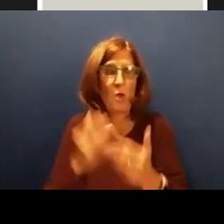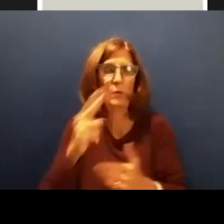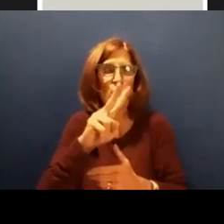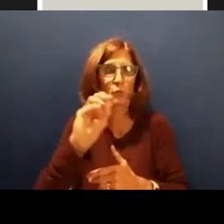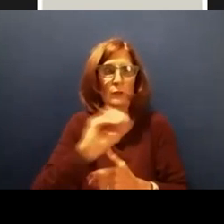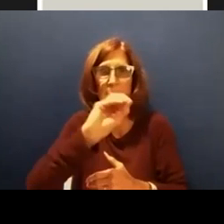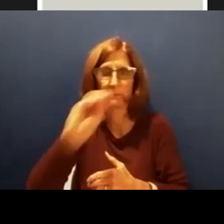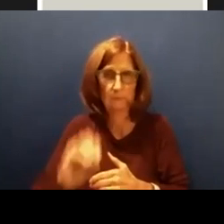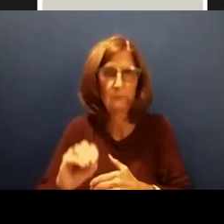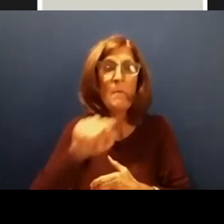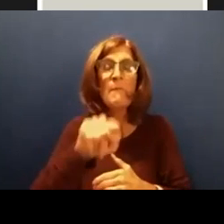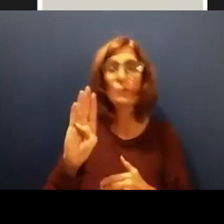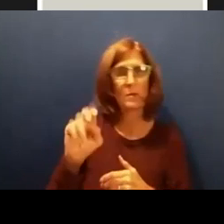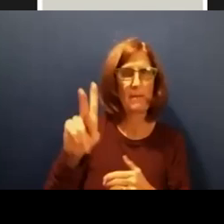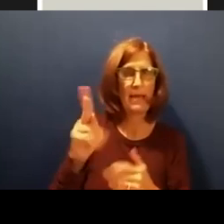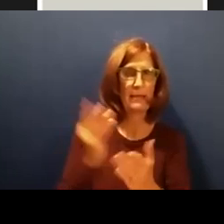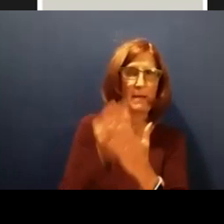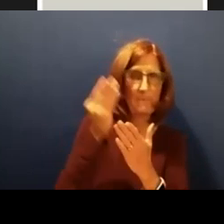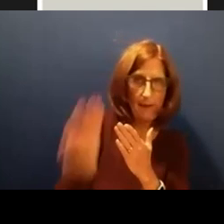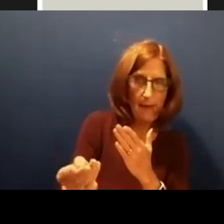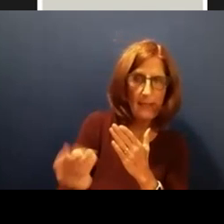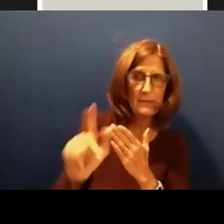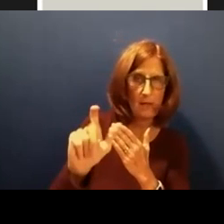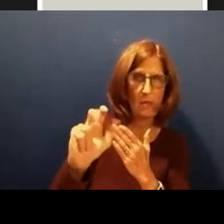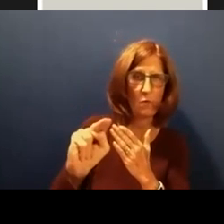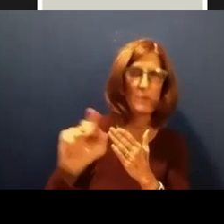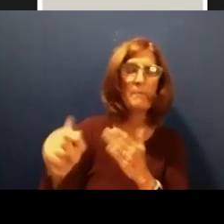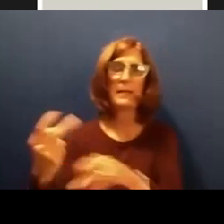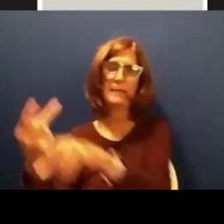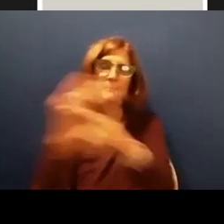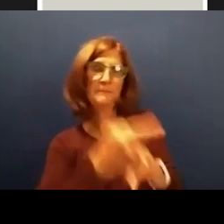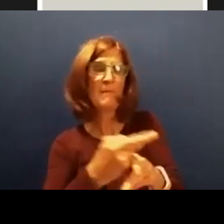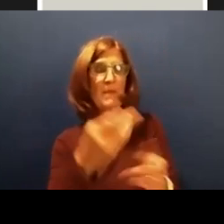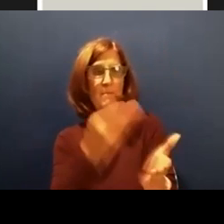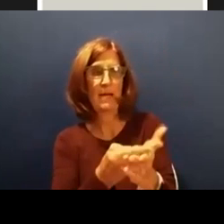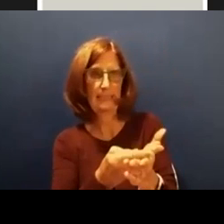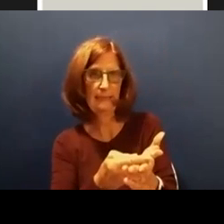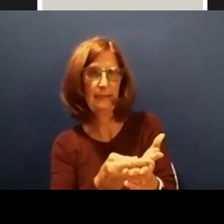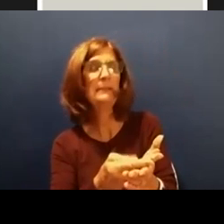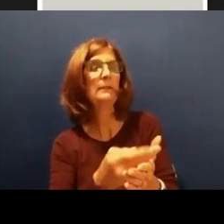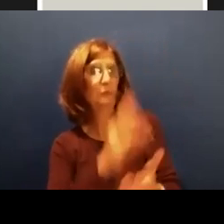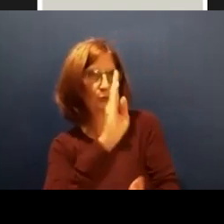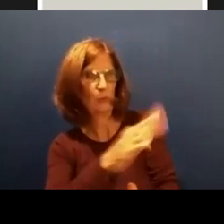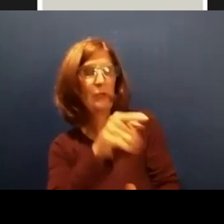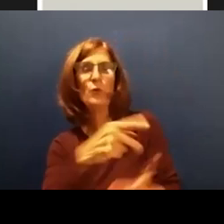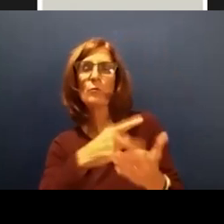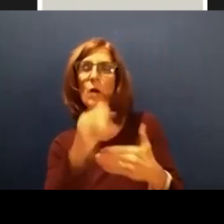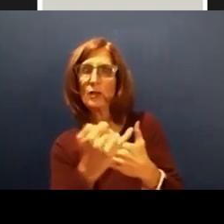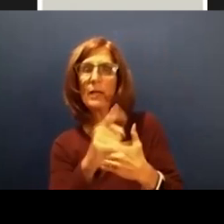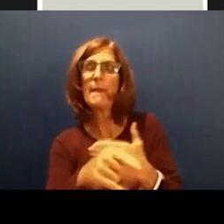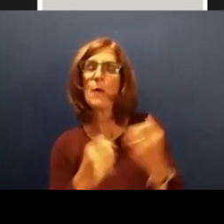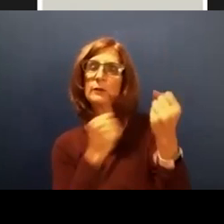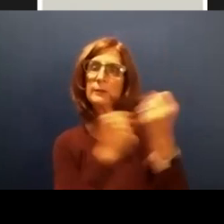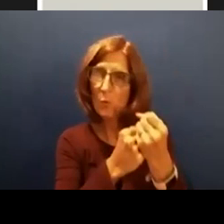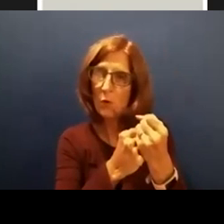that purchases the bonds that the URA issues is able to lend the funds to the project, which will finance the renovation activities at a